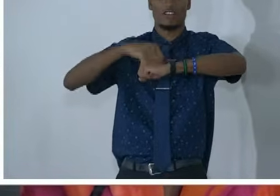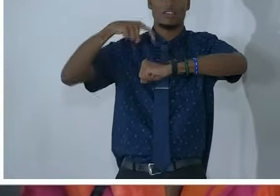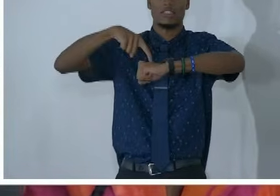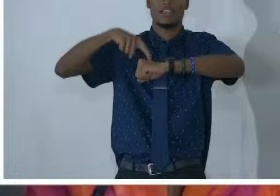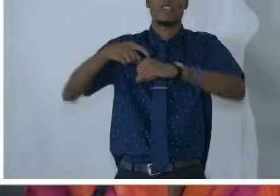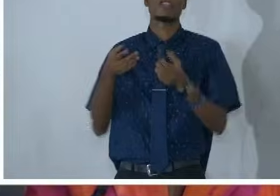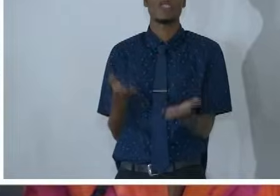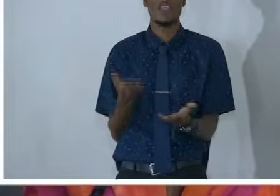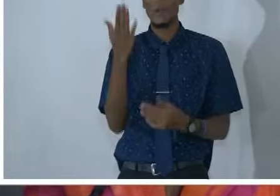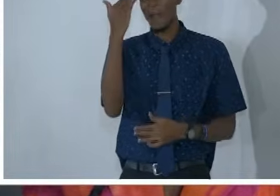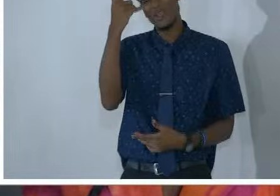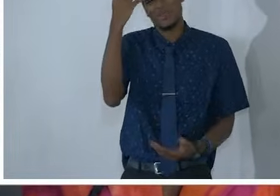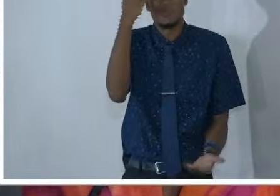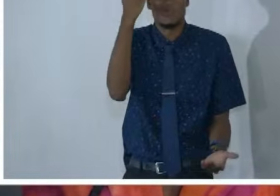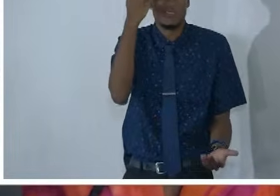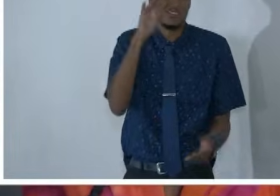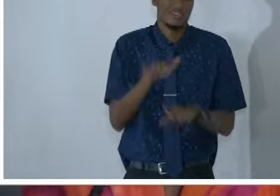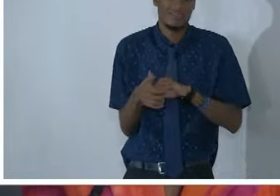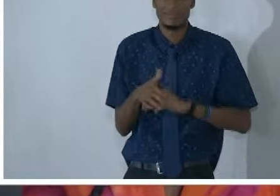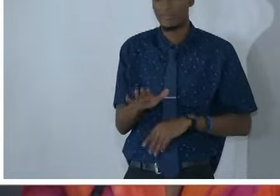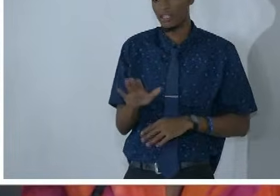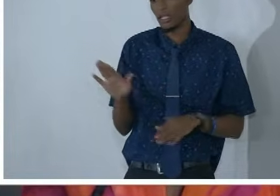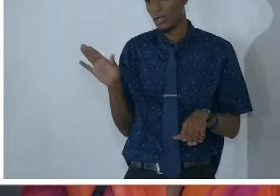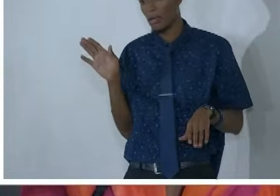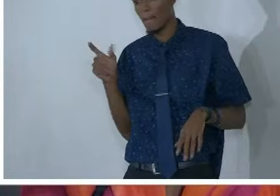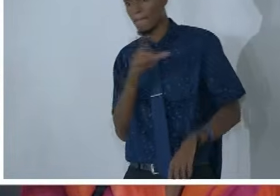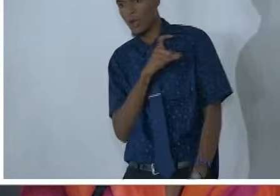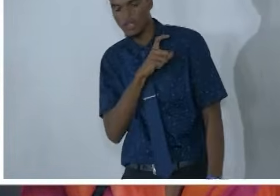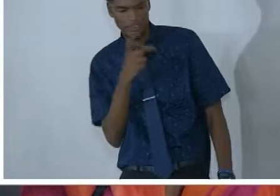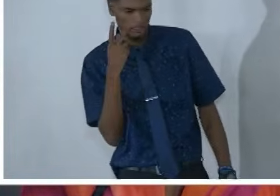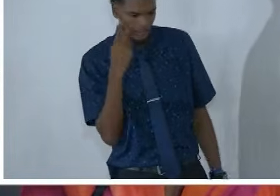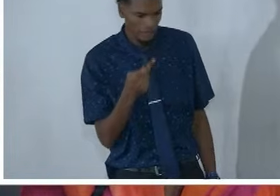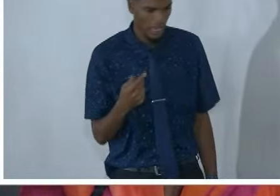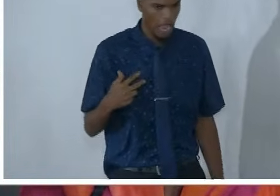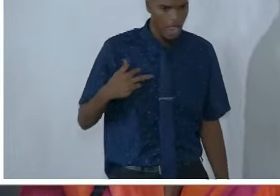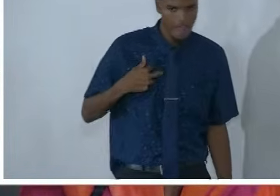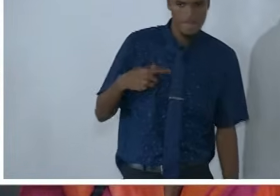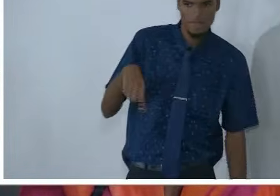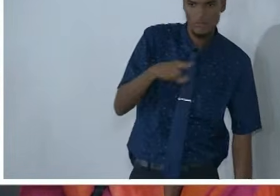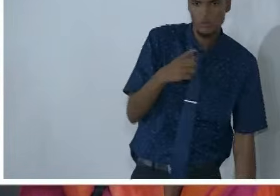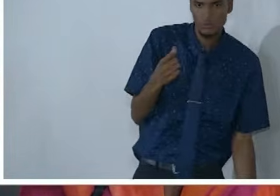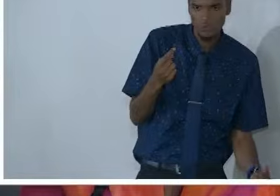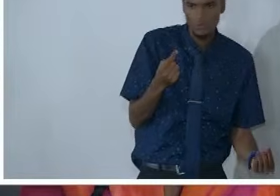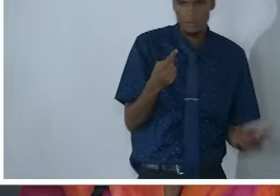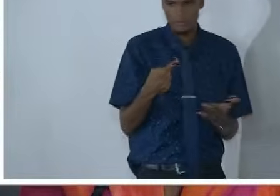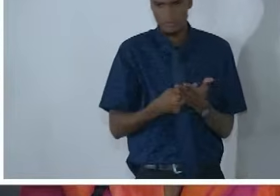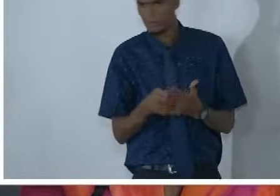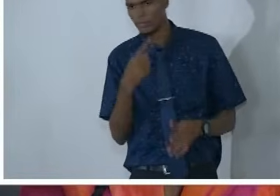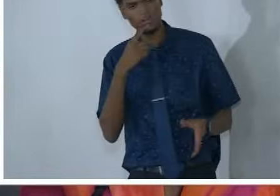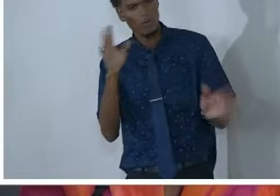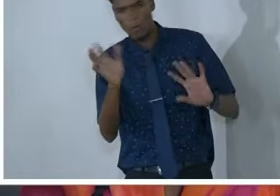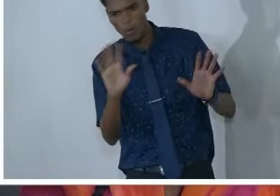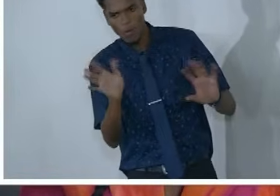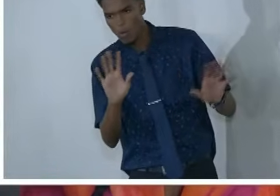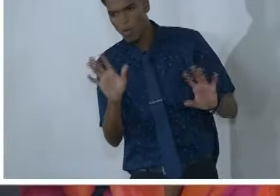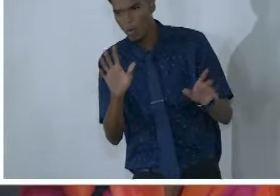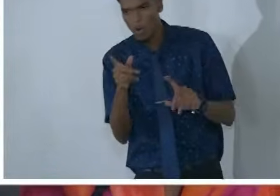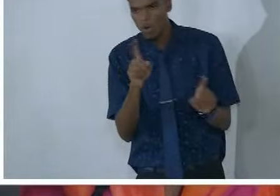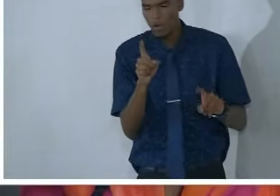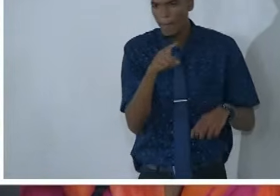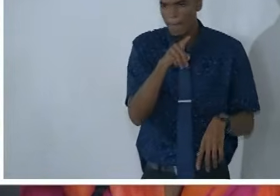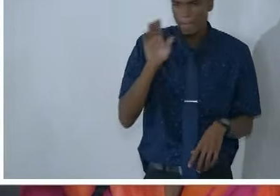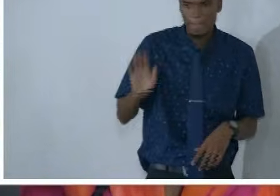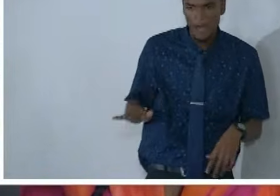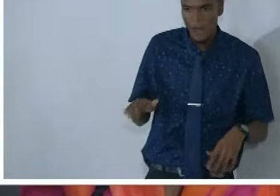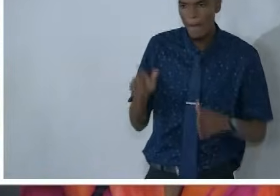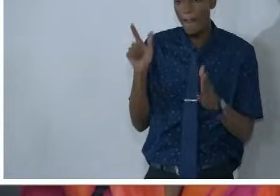is. You know, police come and see a couple youths doing a session, and they say, no, Parliament passed